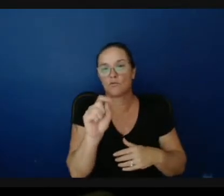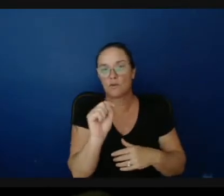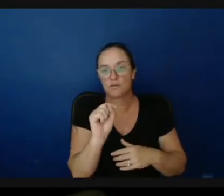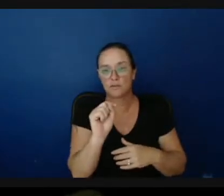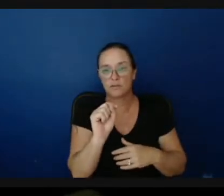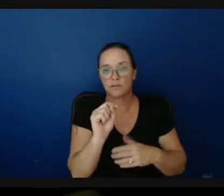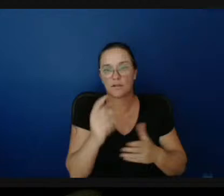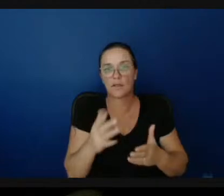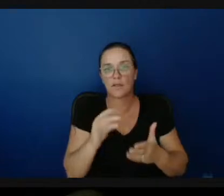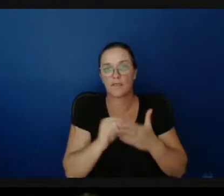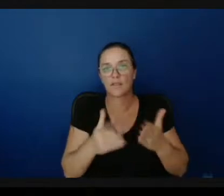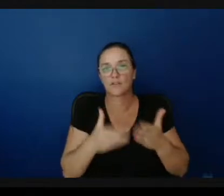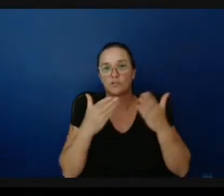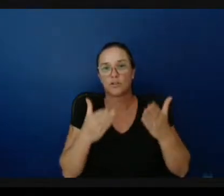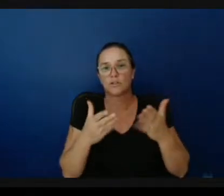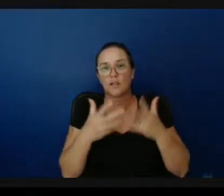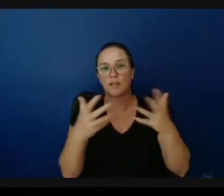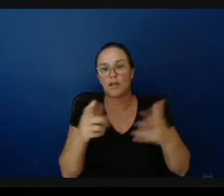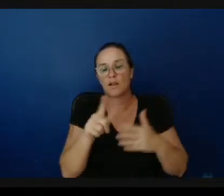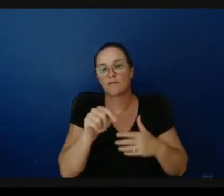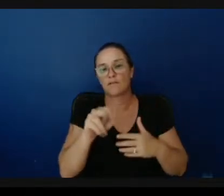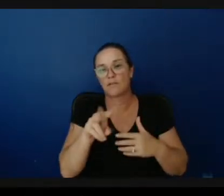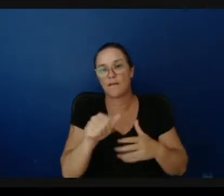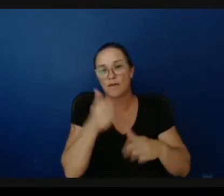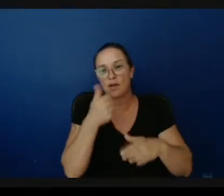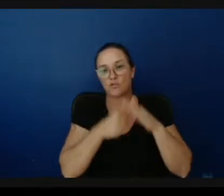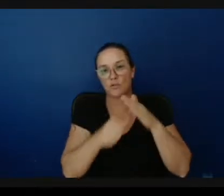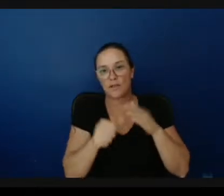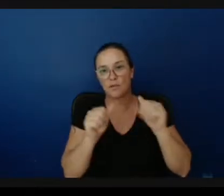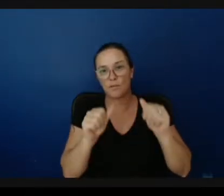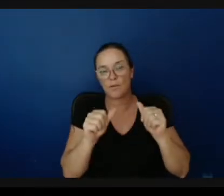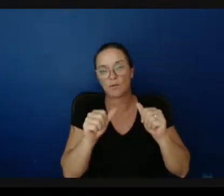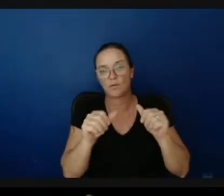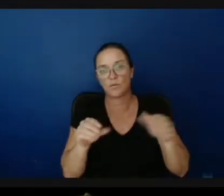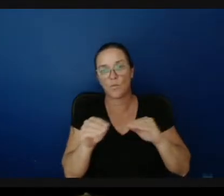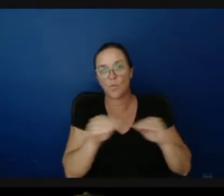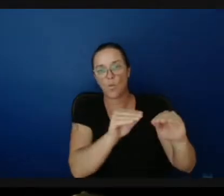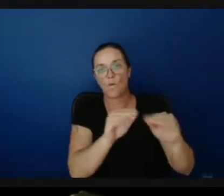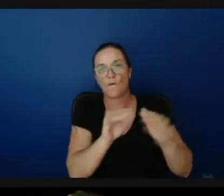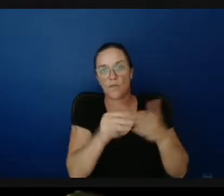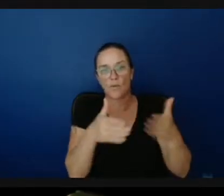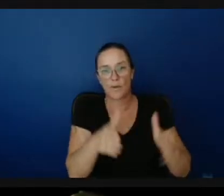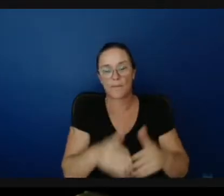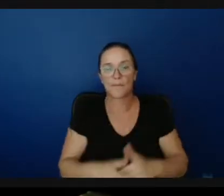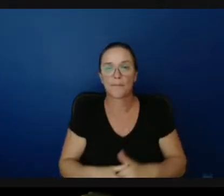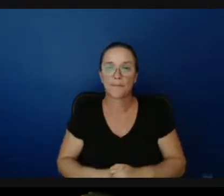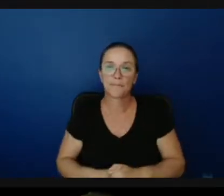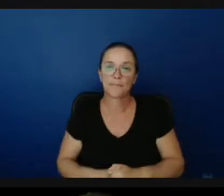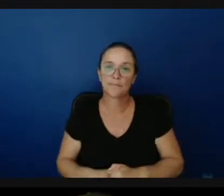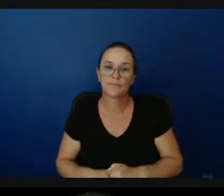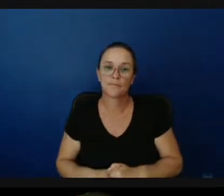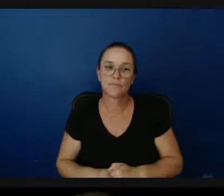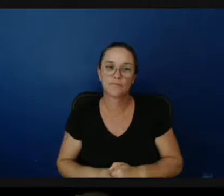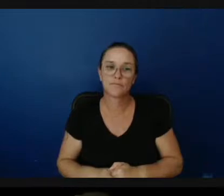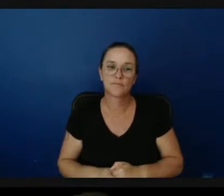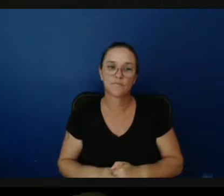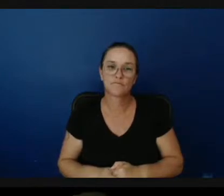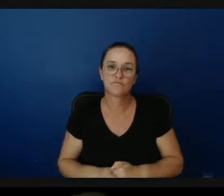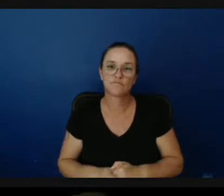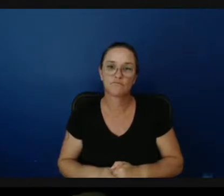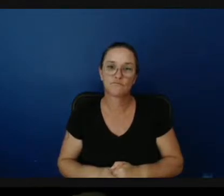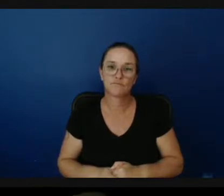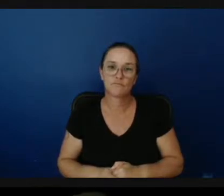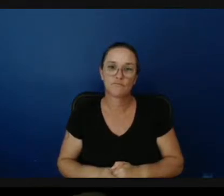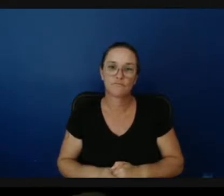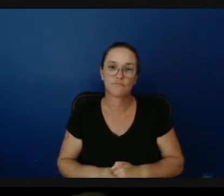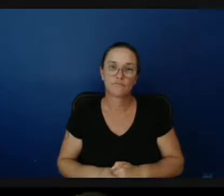a bit of fluid lava underneath this whole area to allow that whole upper part to move, right? So it's able to inject and mobilize that area more